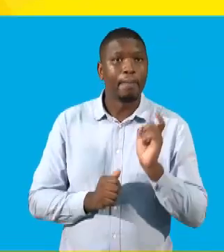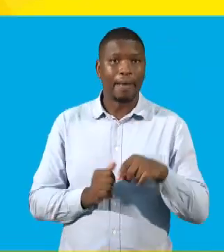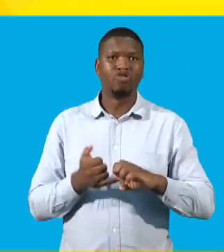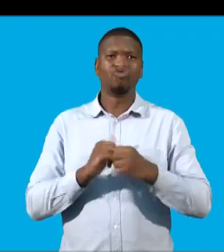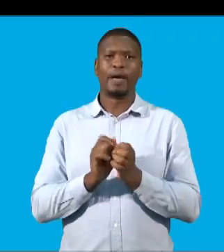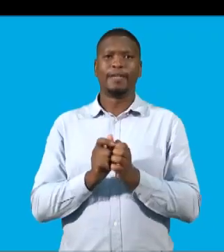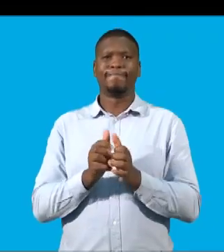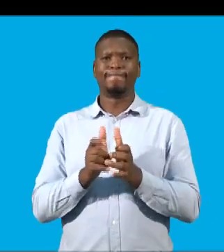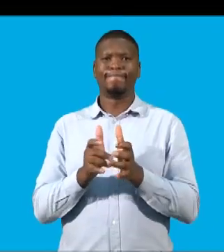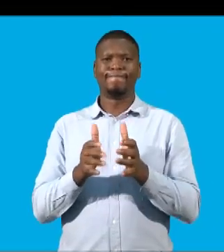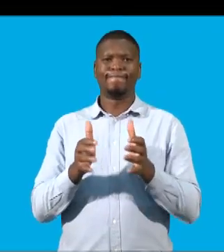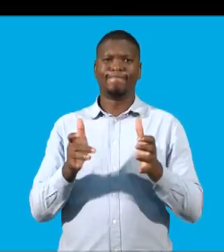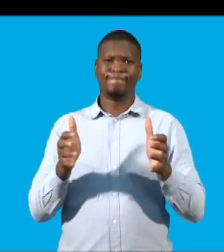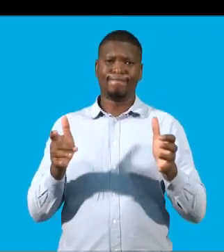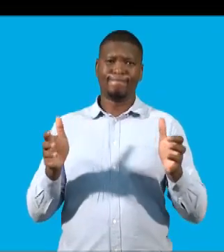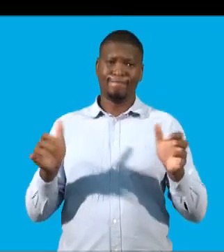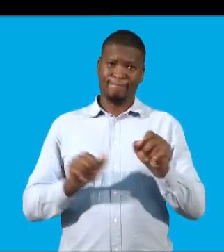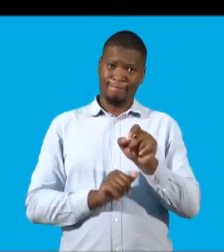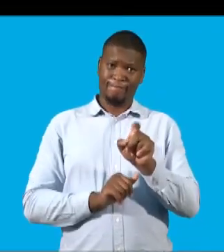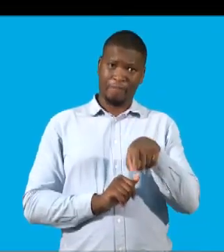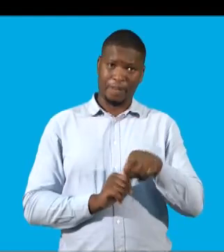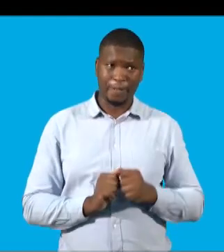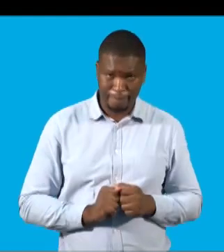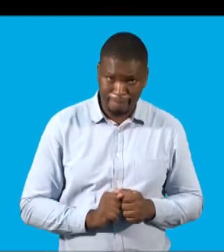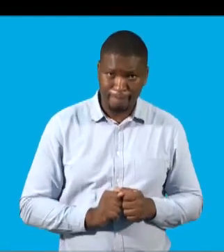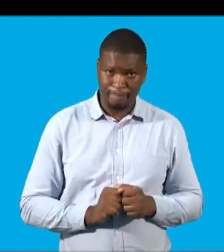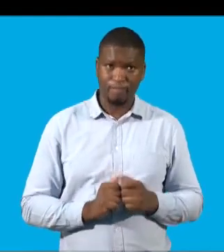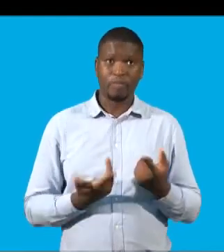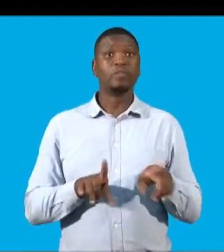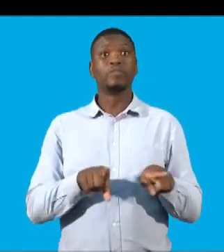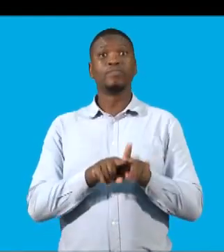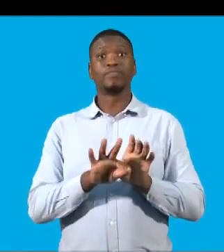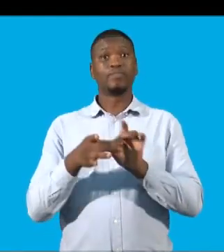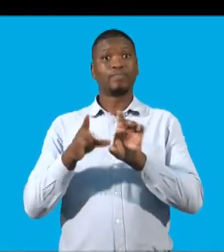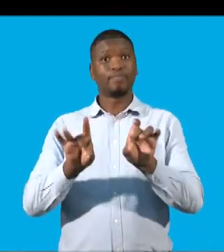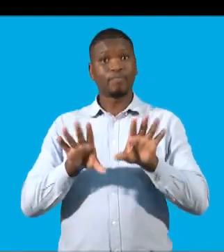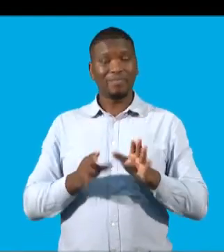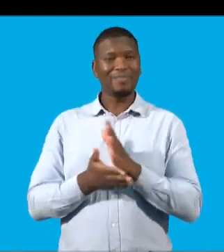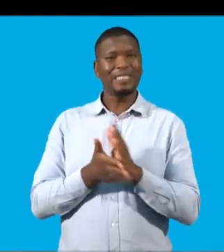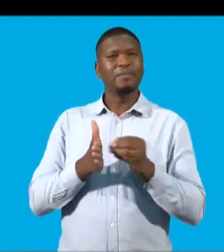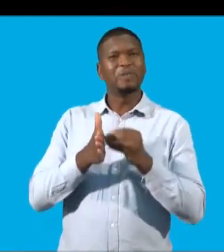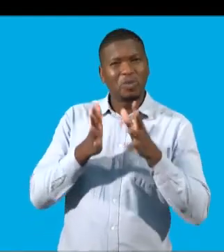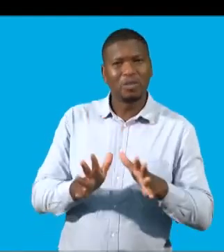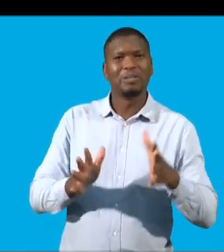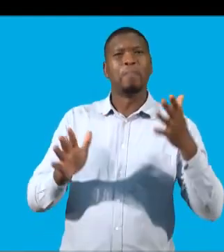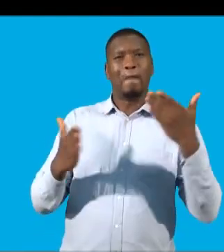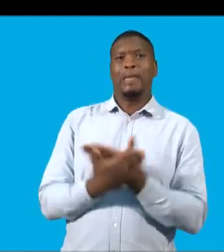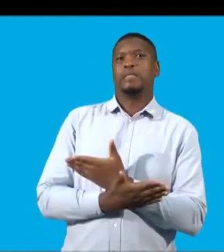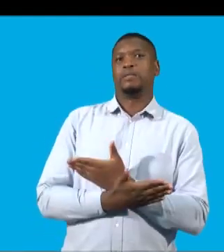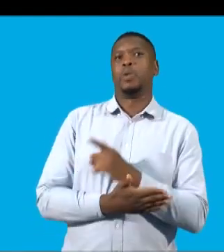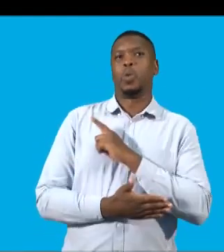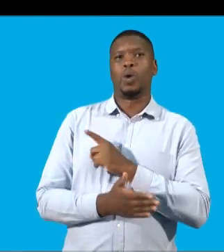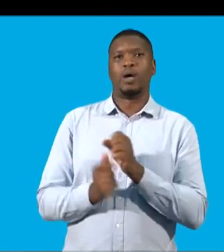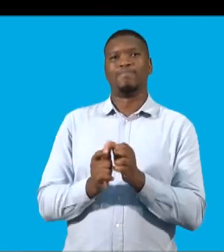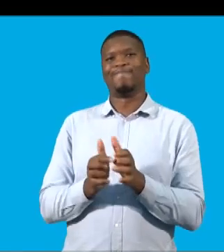by expanding that sigma notation. And when it comes to the exams, again, learners do not expand